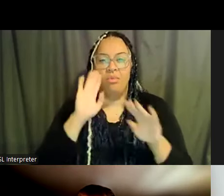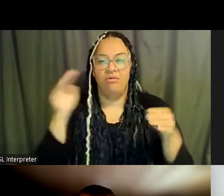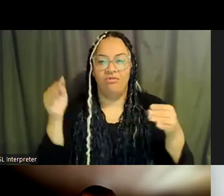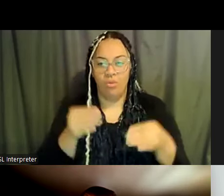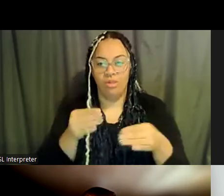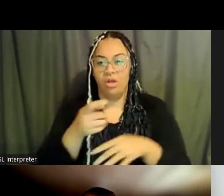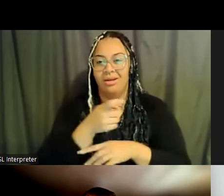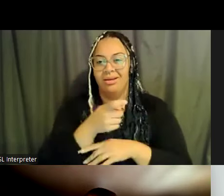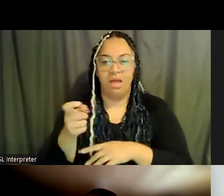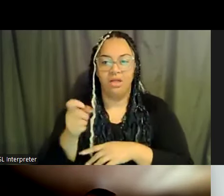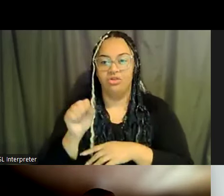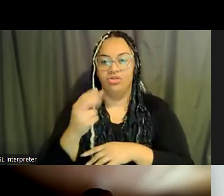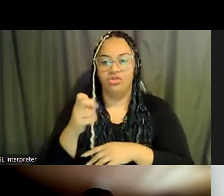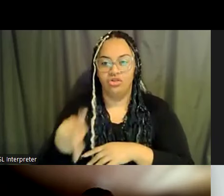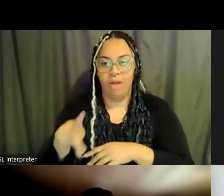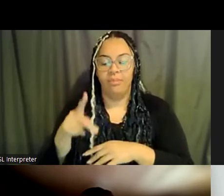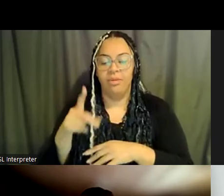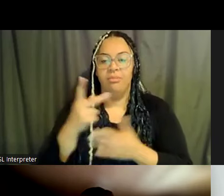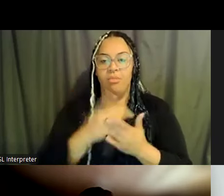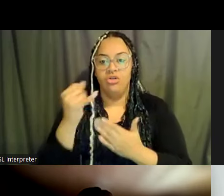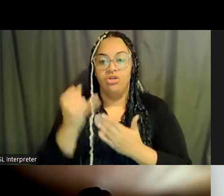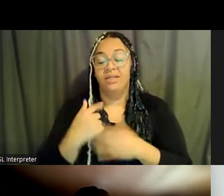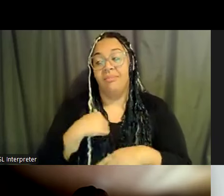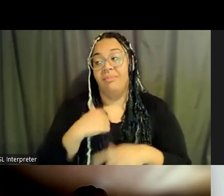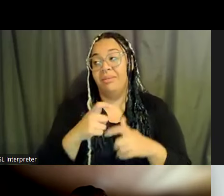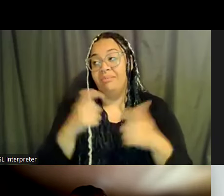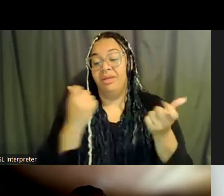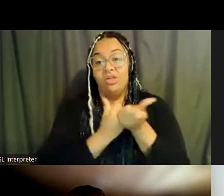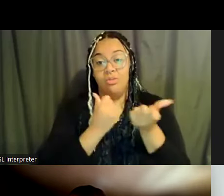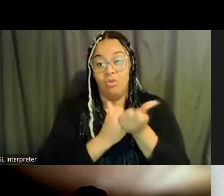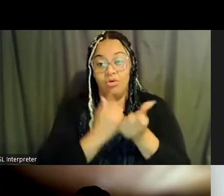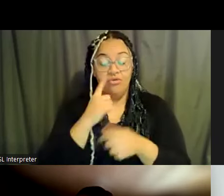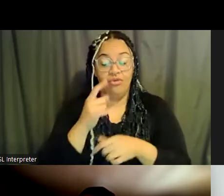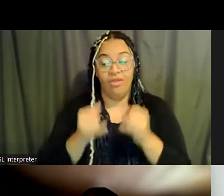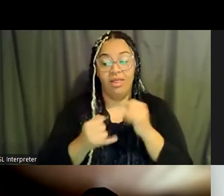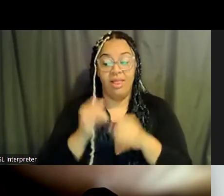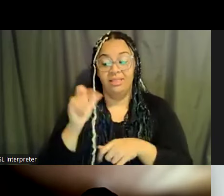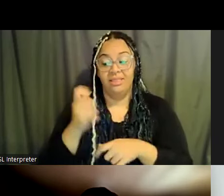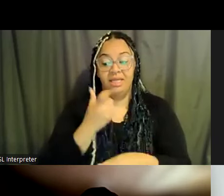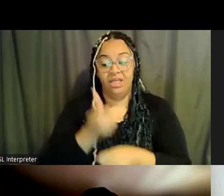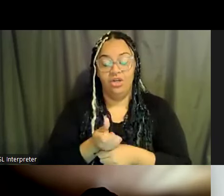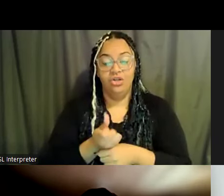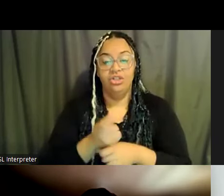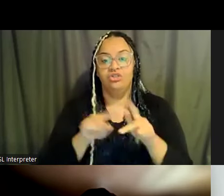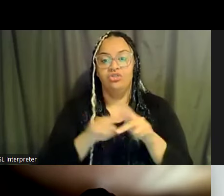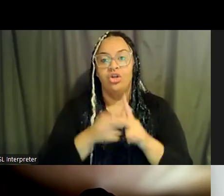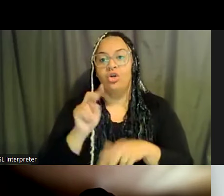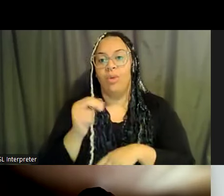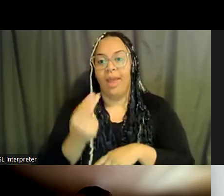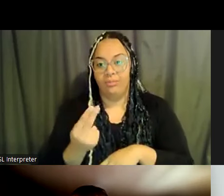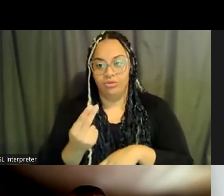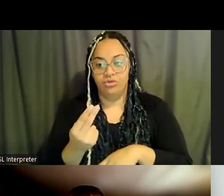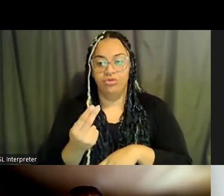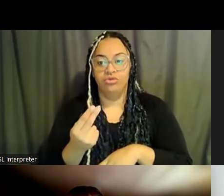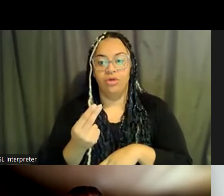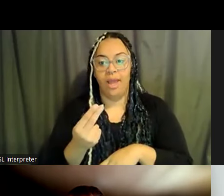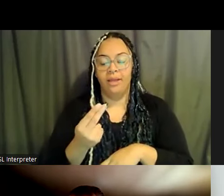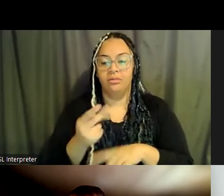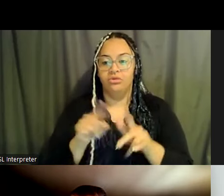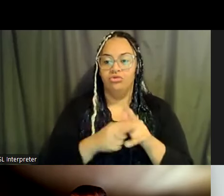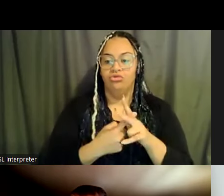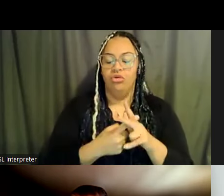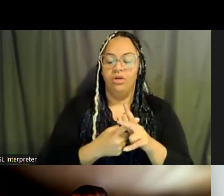Project. I was a big supporter of this for over the past decade. It started out in Nami, New Hampshire. Um, Unfortunately, a lot of the laws